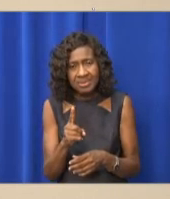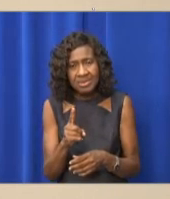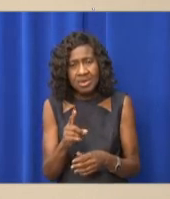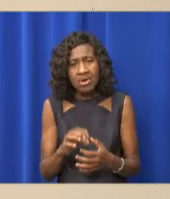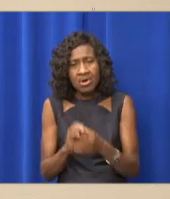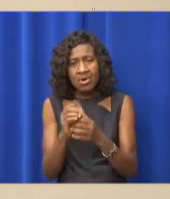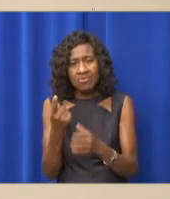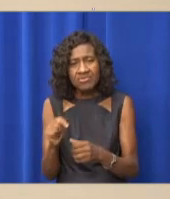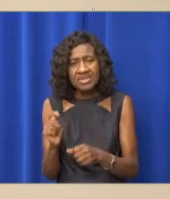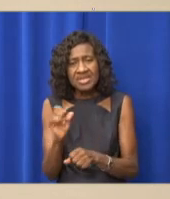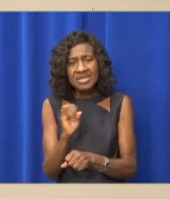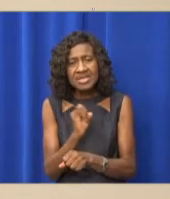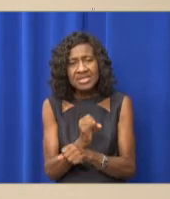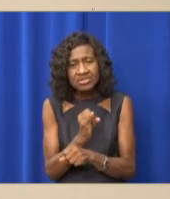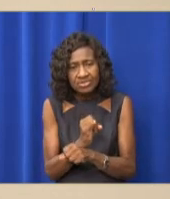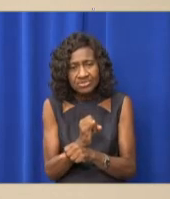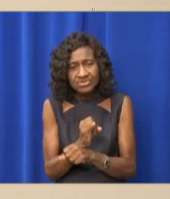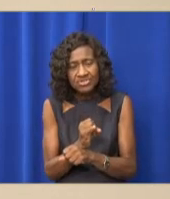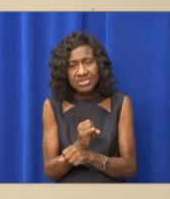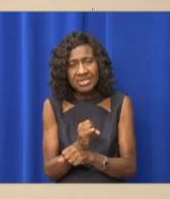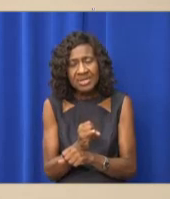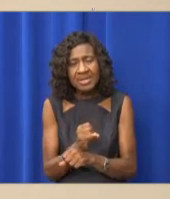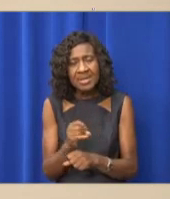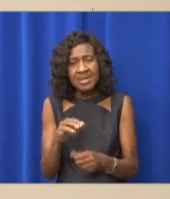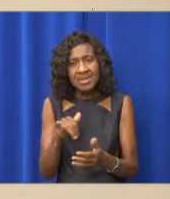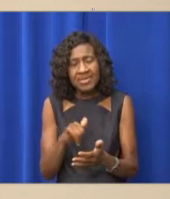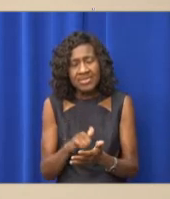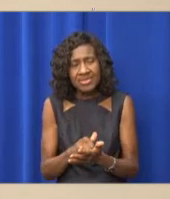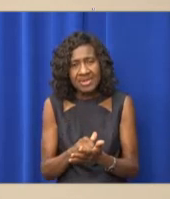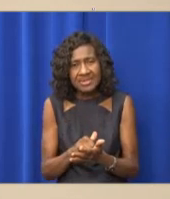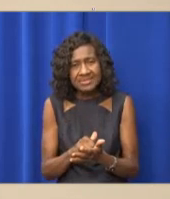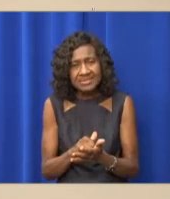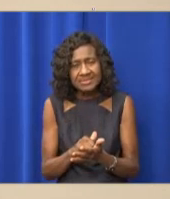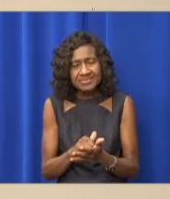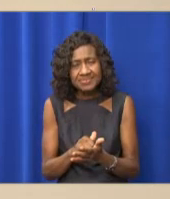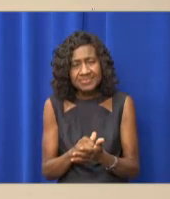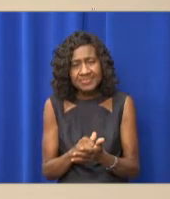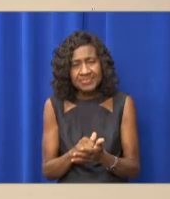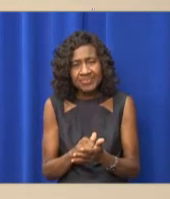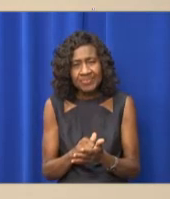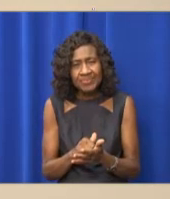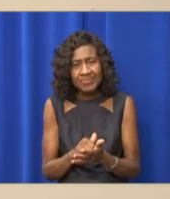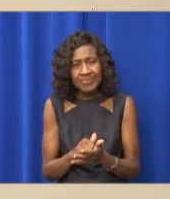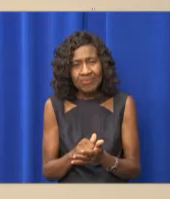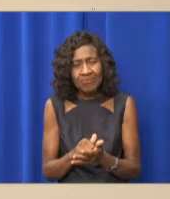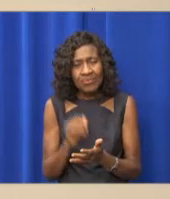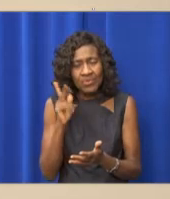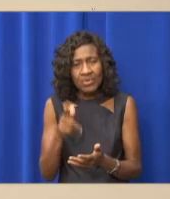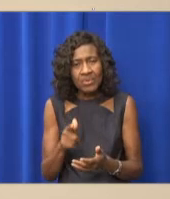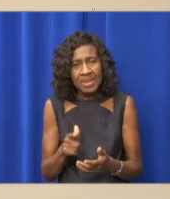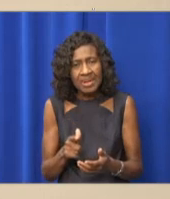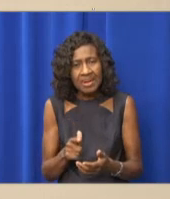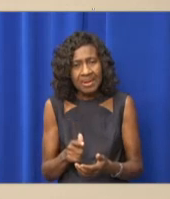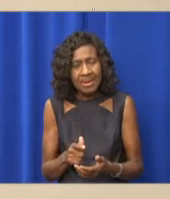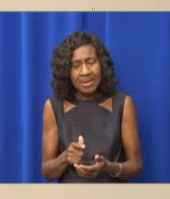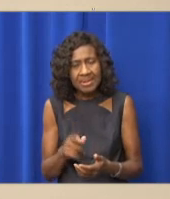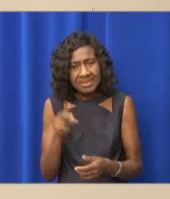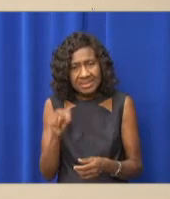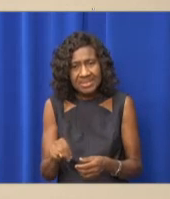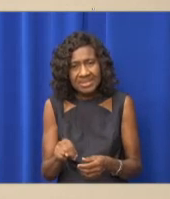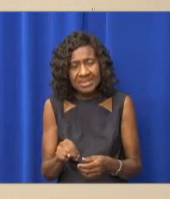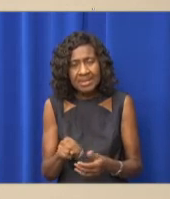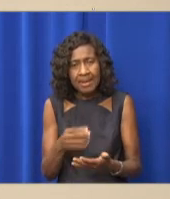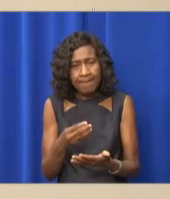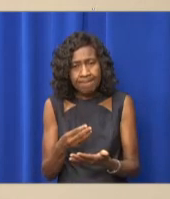industries that require inward investment and inward flow of people and